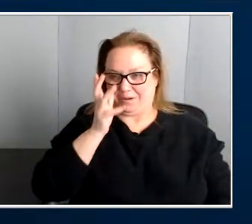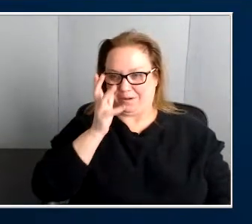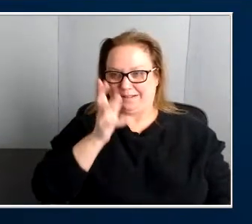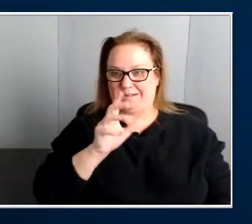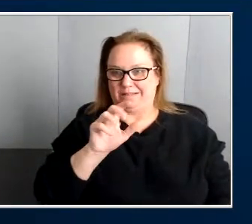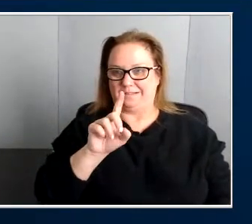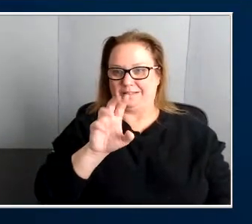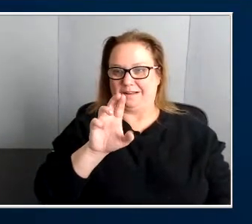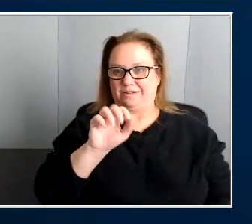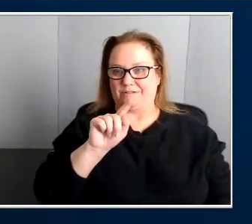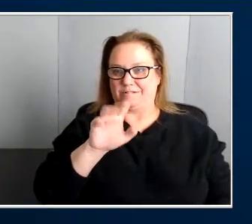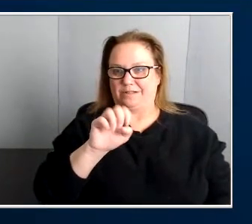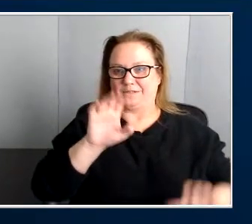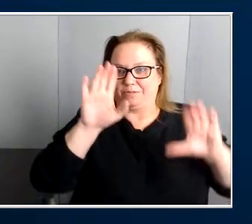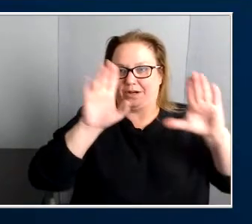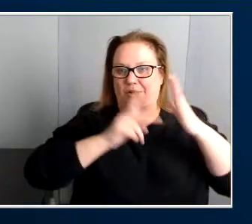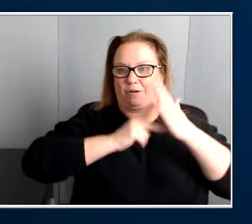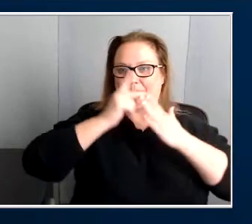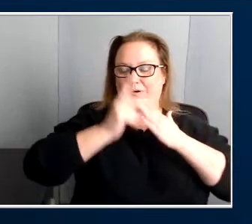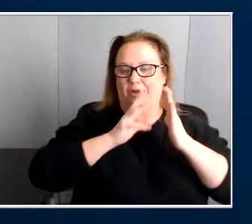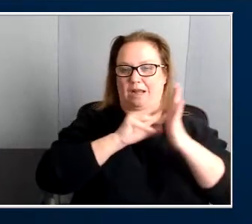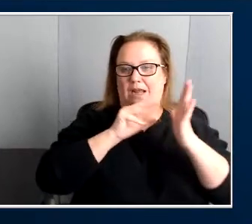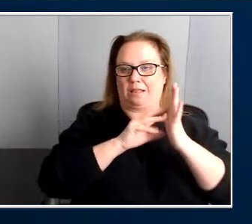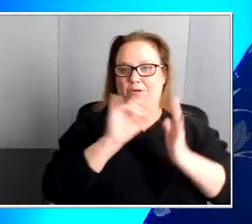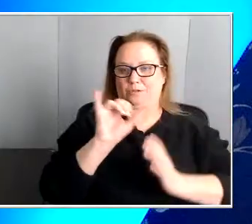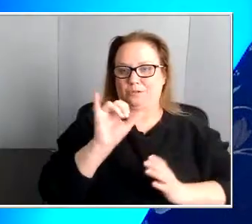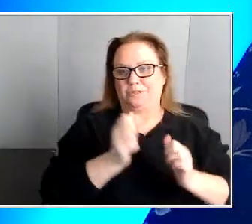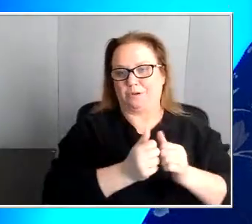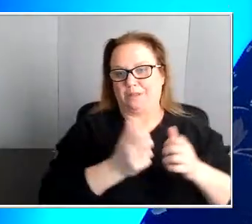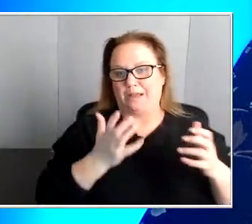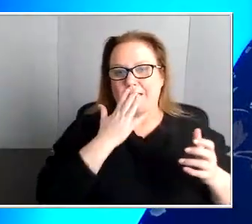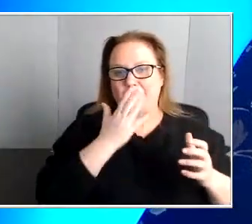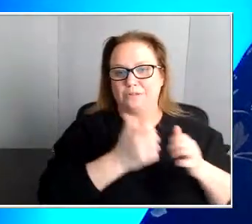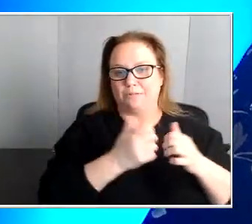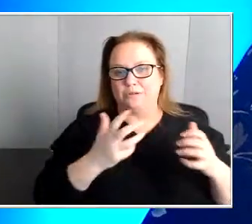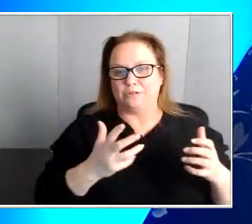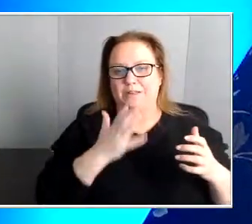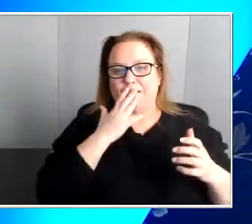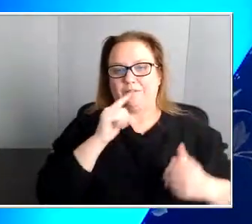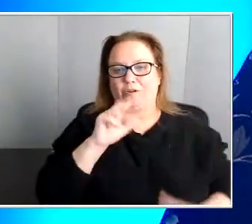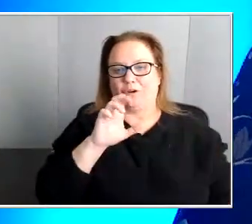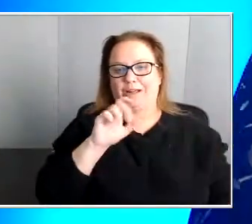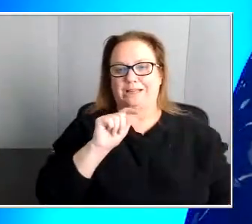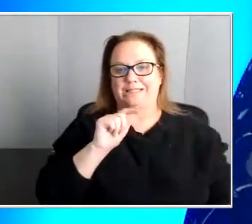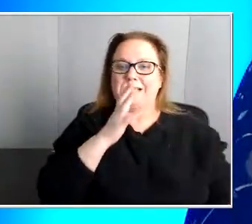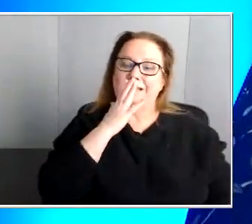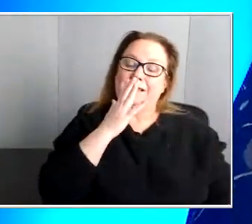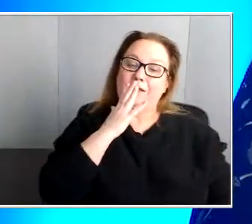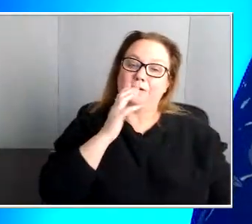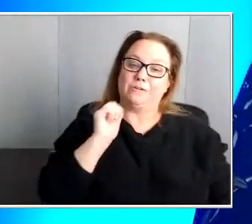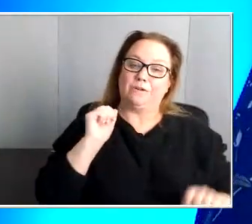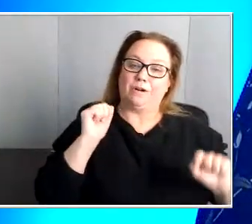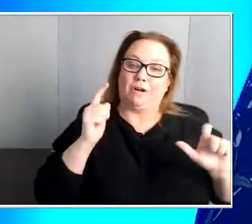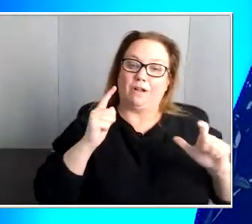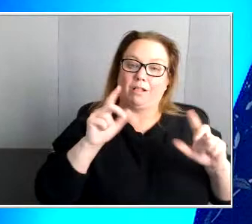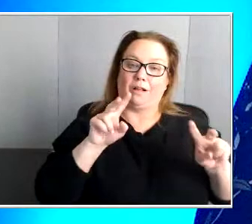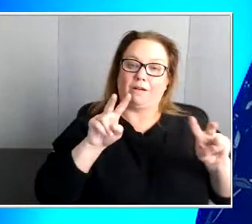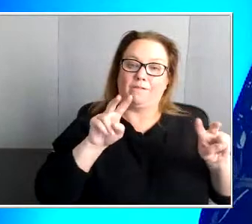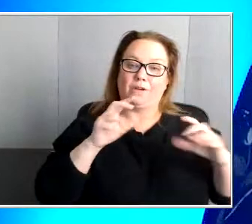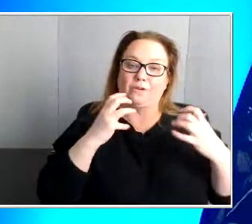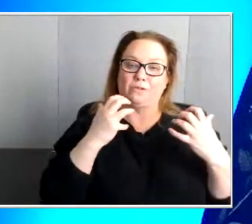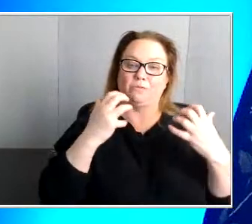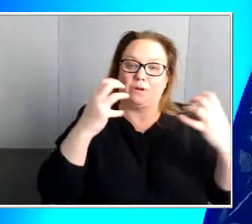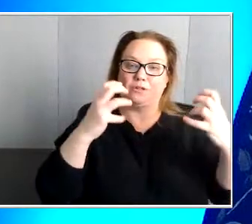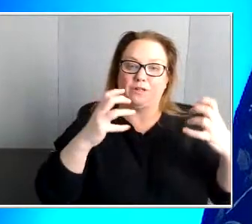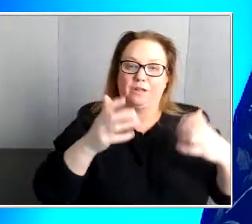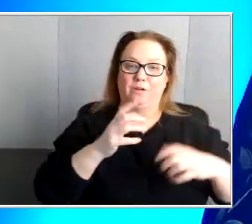great program today. And I learned a lot as well. Thank you so much. And thanks to our guests and thanks to all of our viewers out there watching this morning. We're going to be back